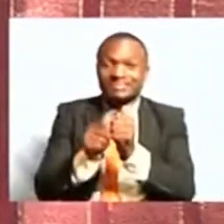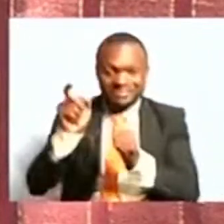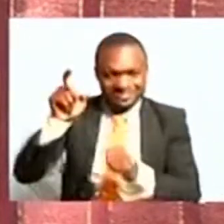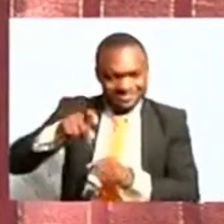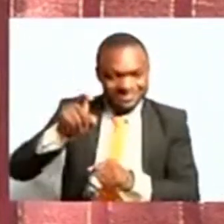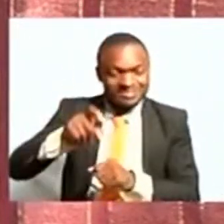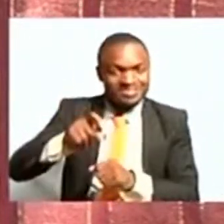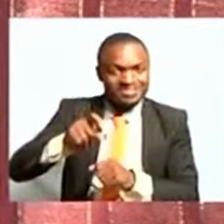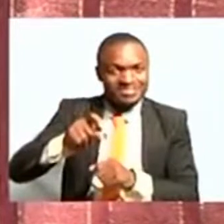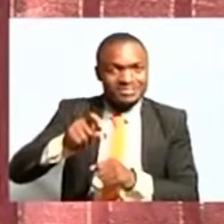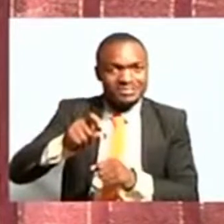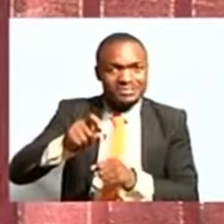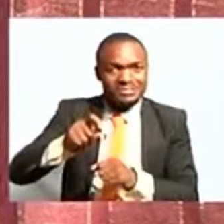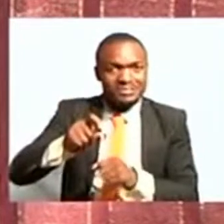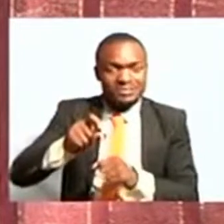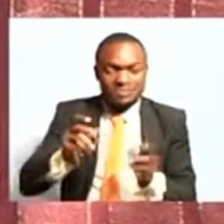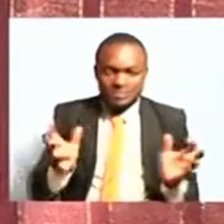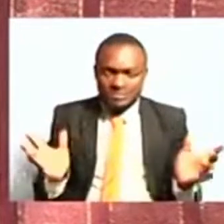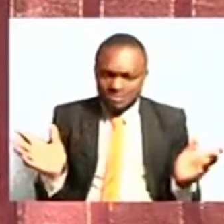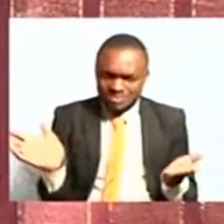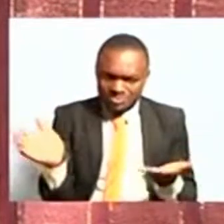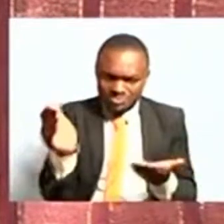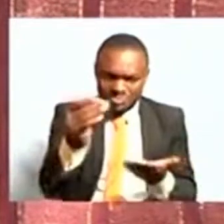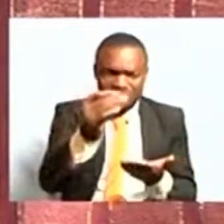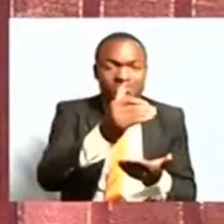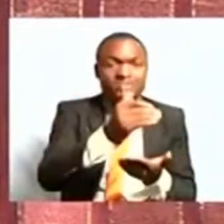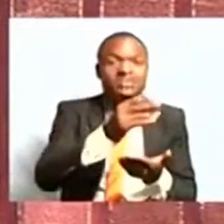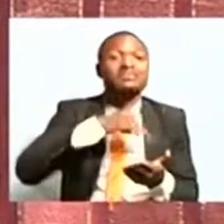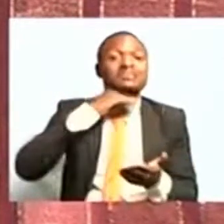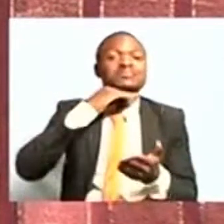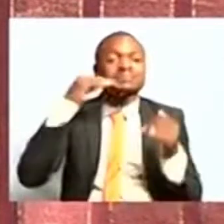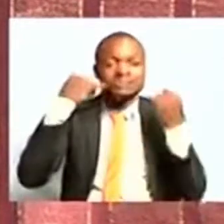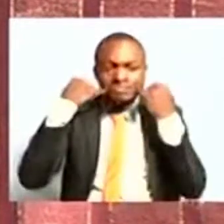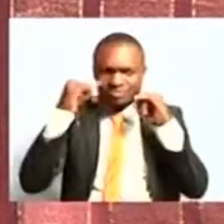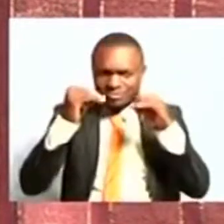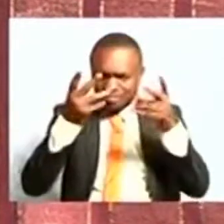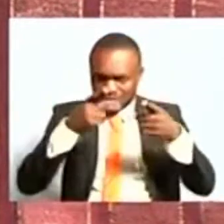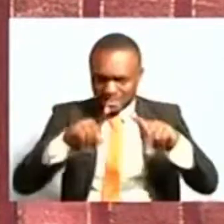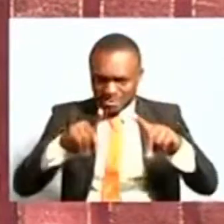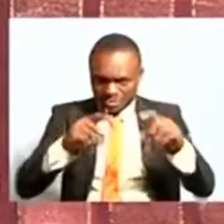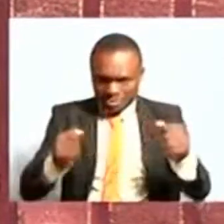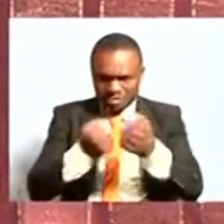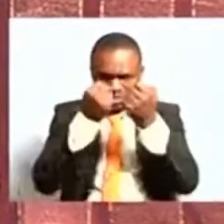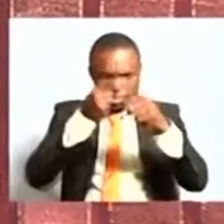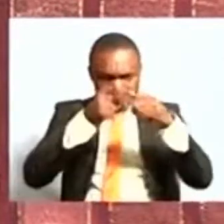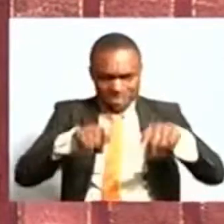to be able to gather enough information when an accident happens, so that